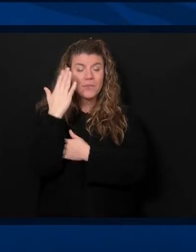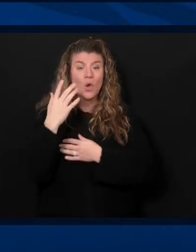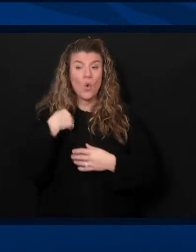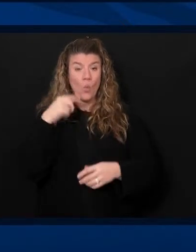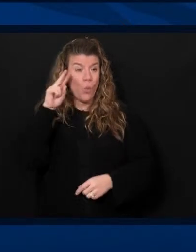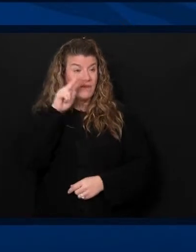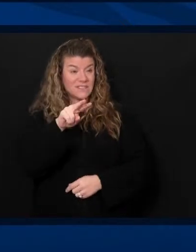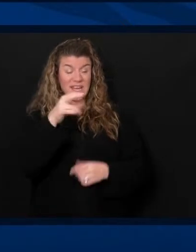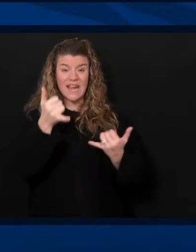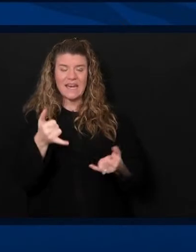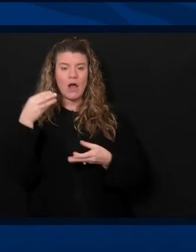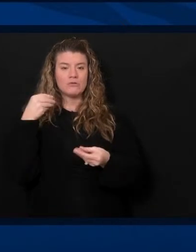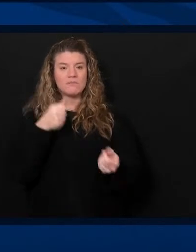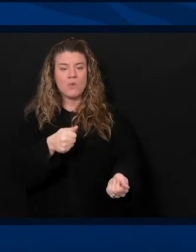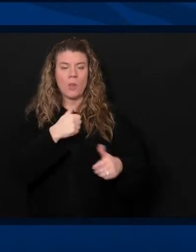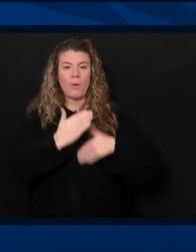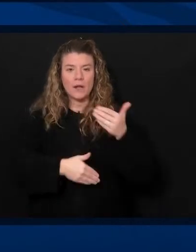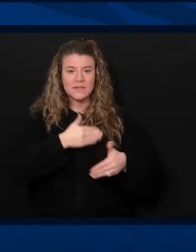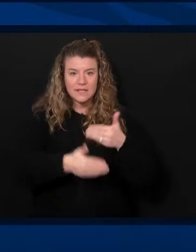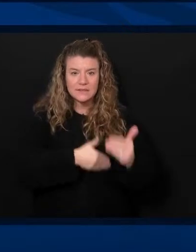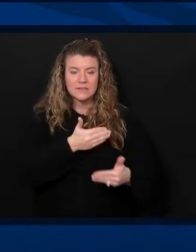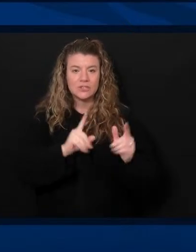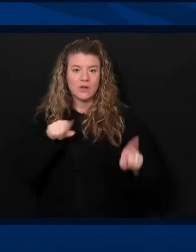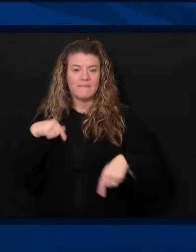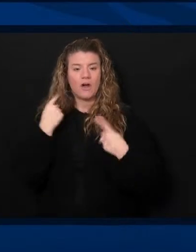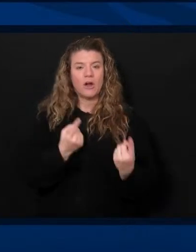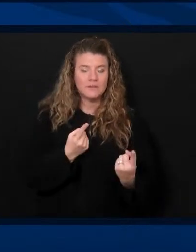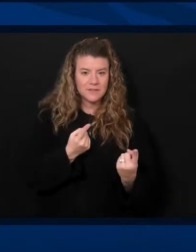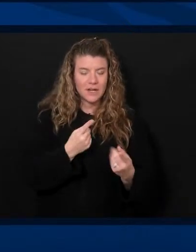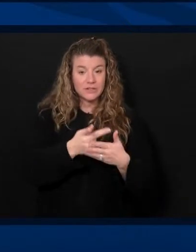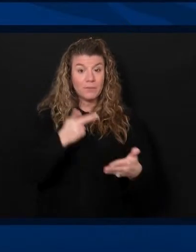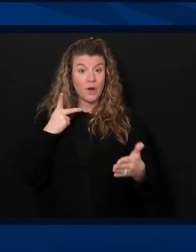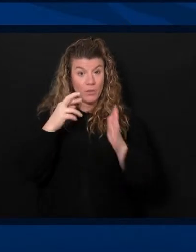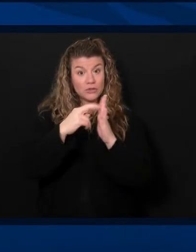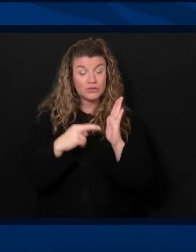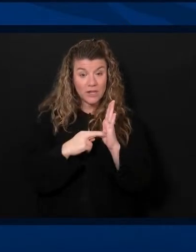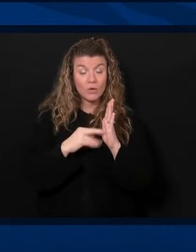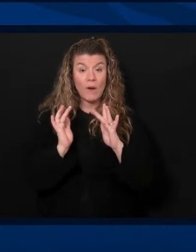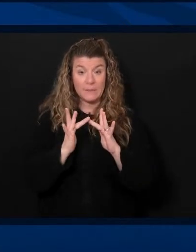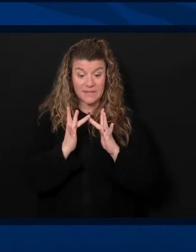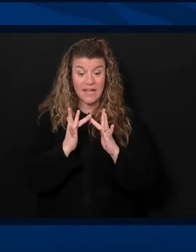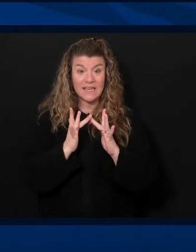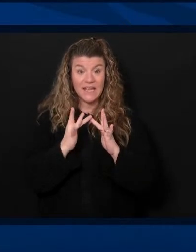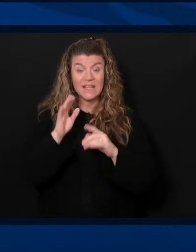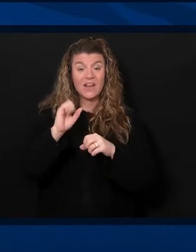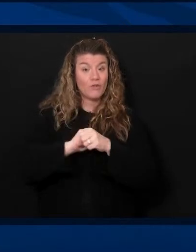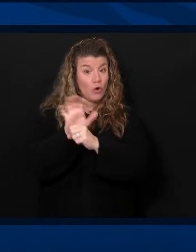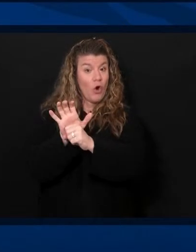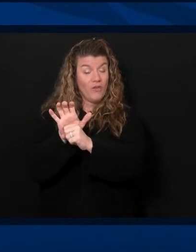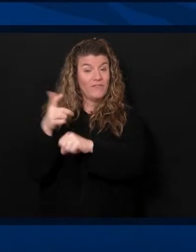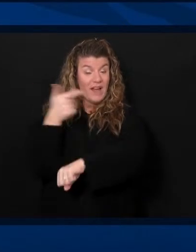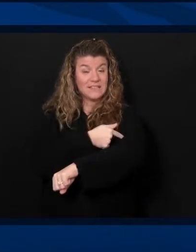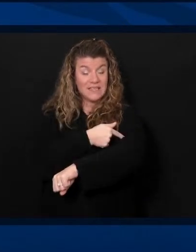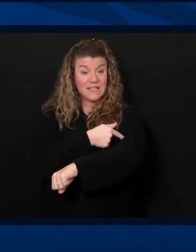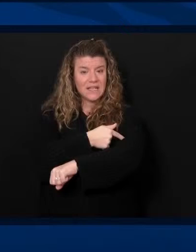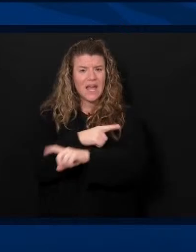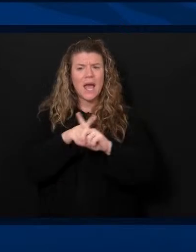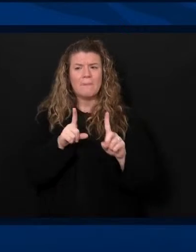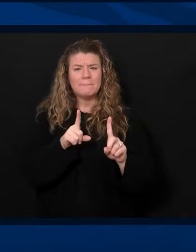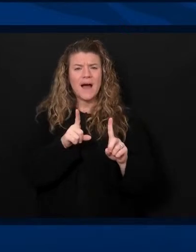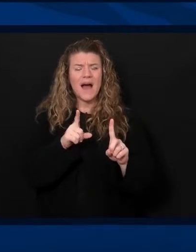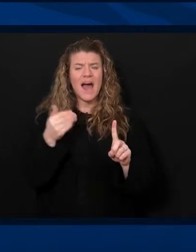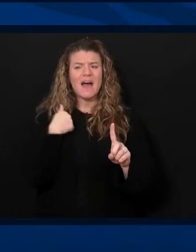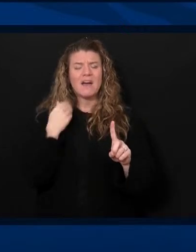seen a fairly smooth process this far on the pre-registration website for the COVID-19 vaccine, but I've had a